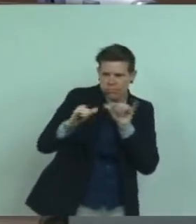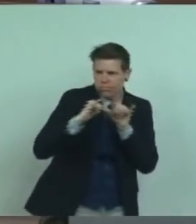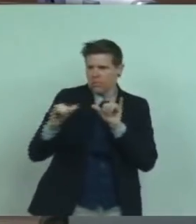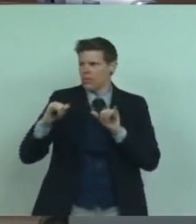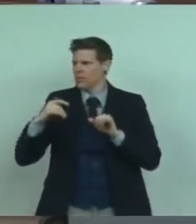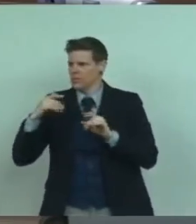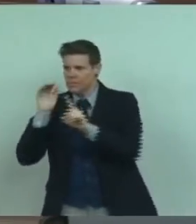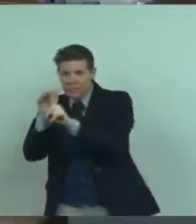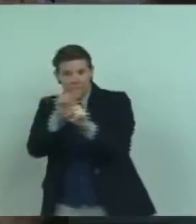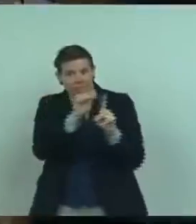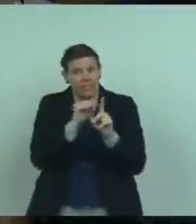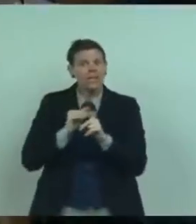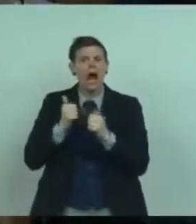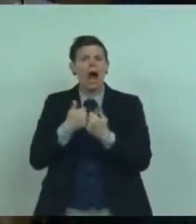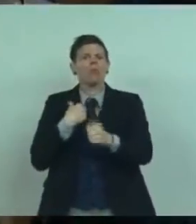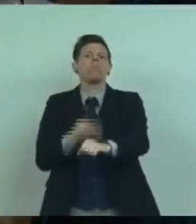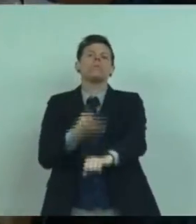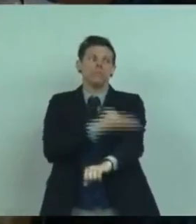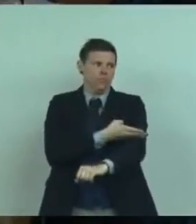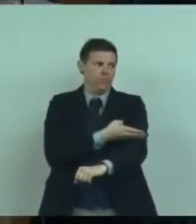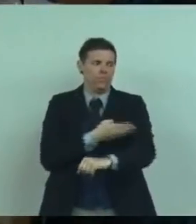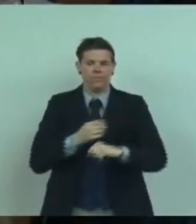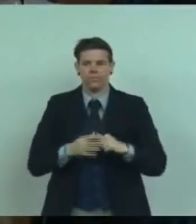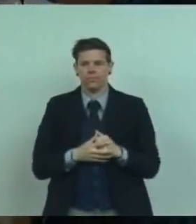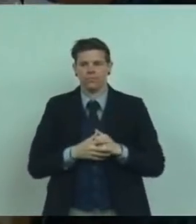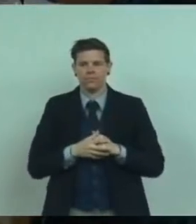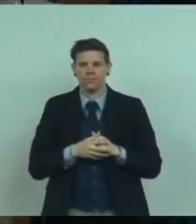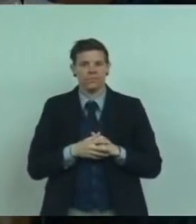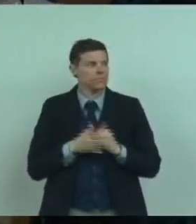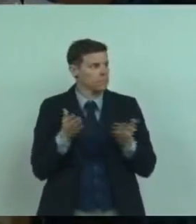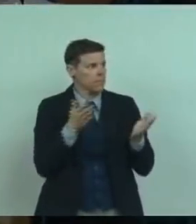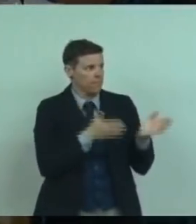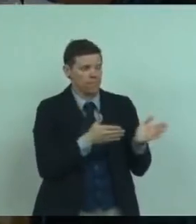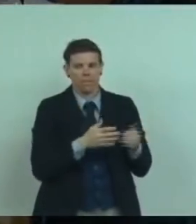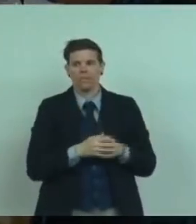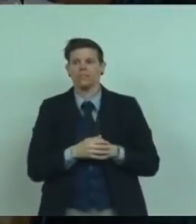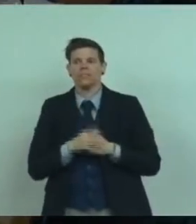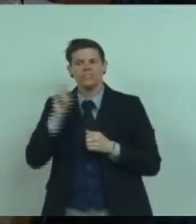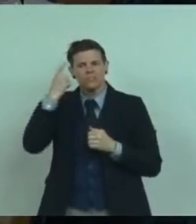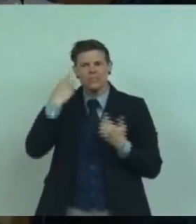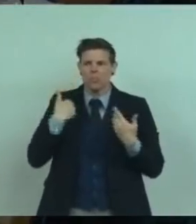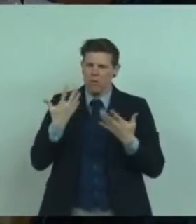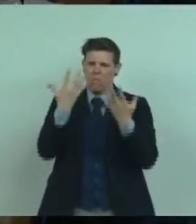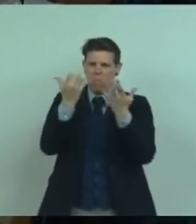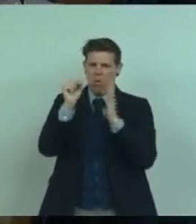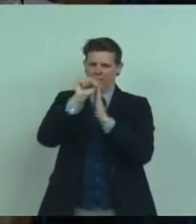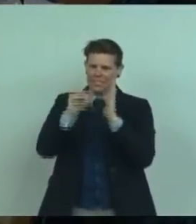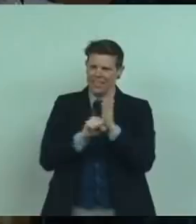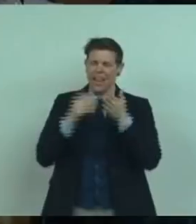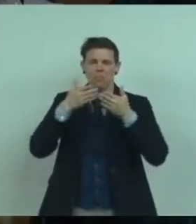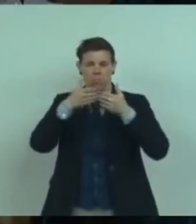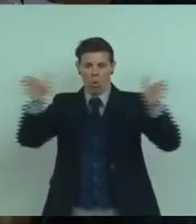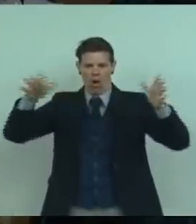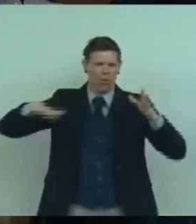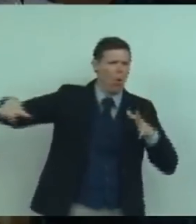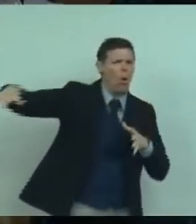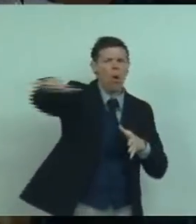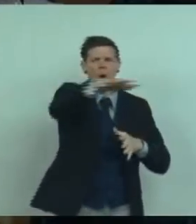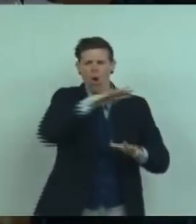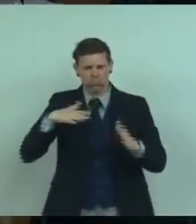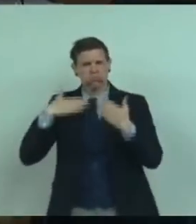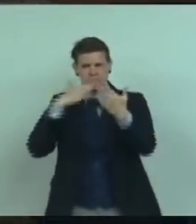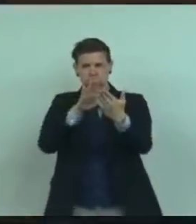better. And while you want a statewide strategy that's meaningful, and we have that, where we can have